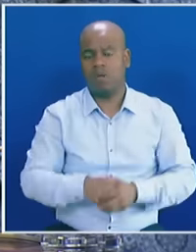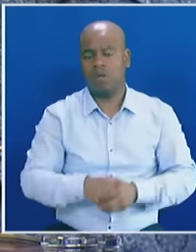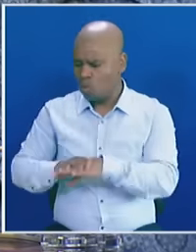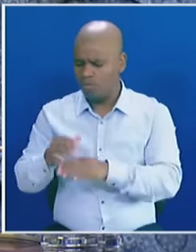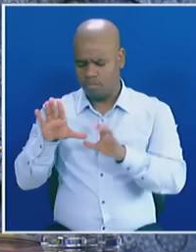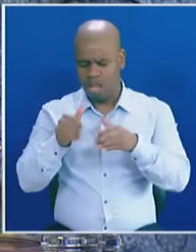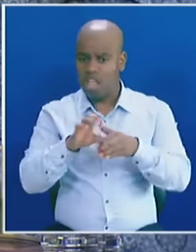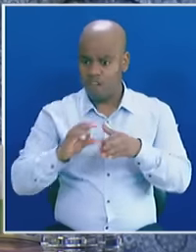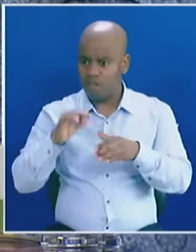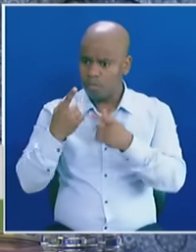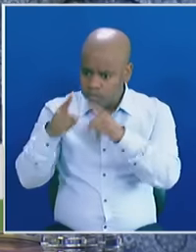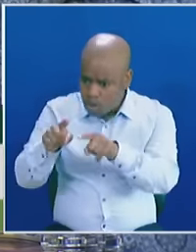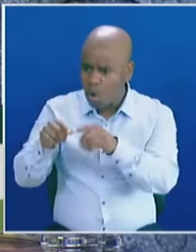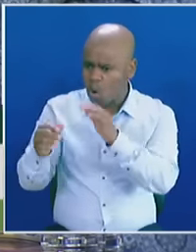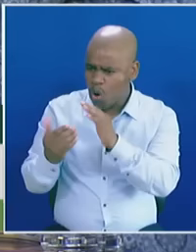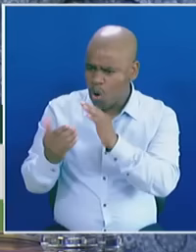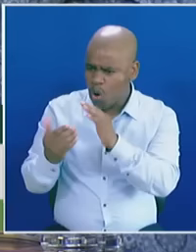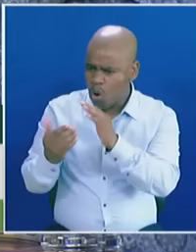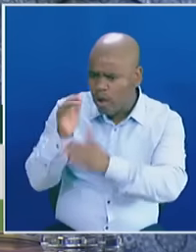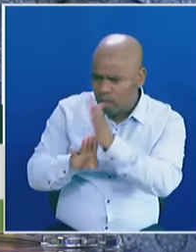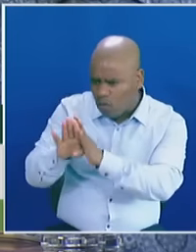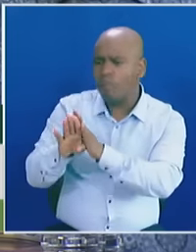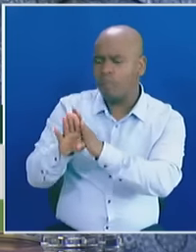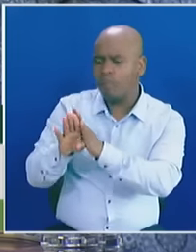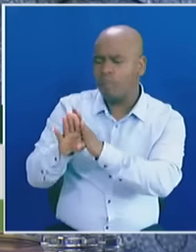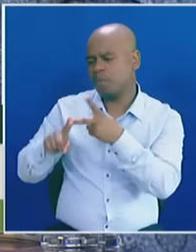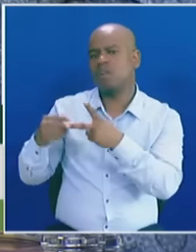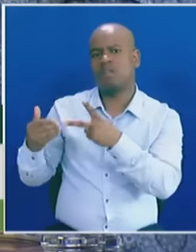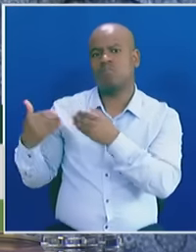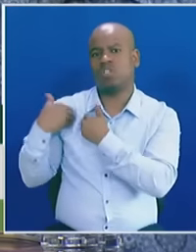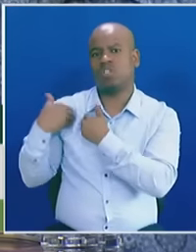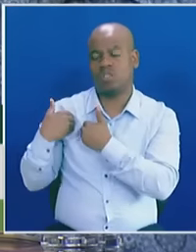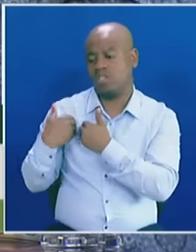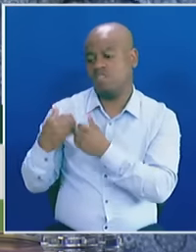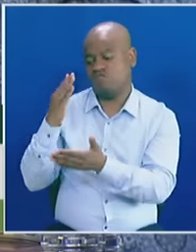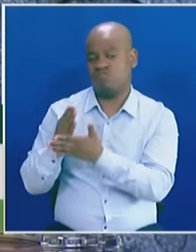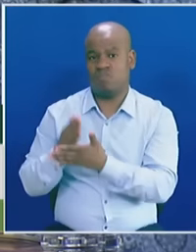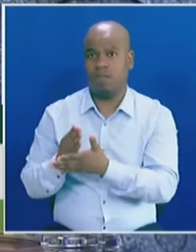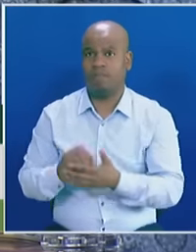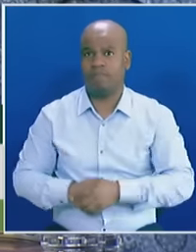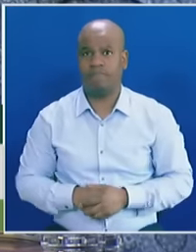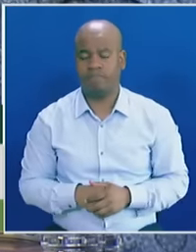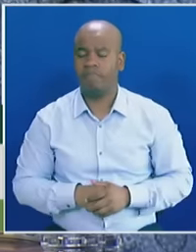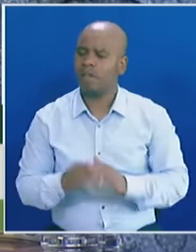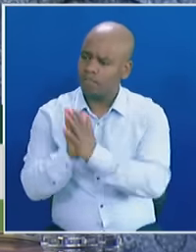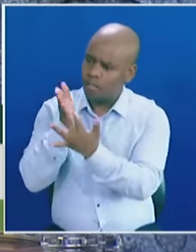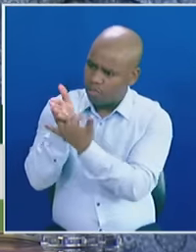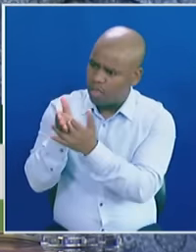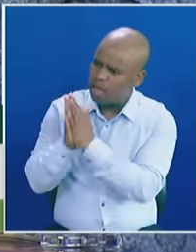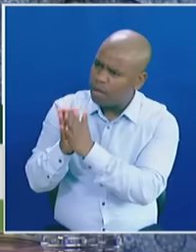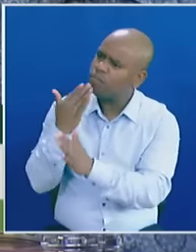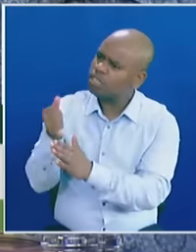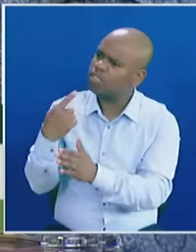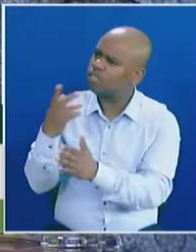new developments and possibly security threats. Honorable Matiase. We have the first. Honorable Matiase, will you just stop there? Honorable Member, why are you